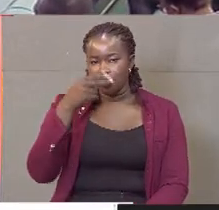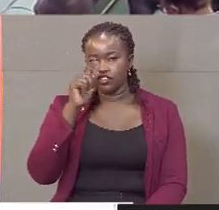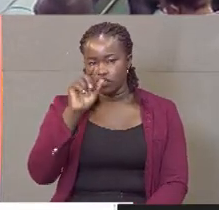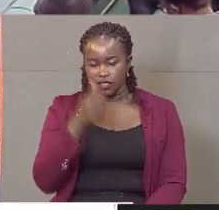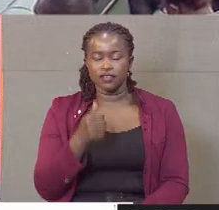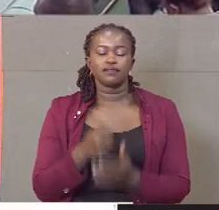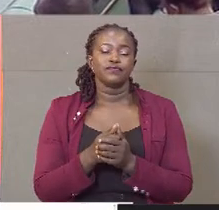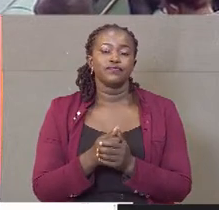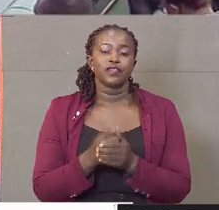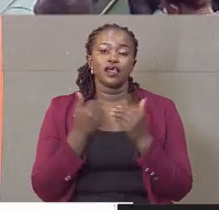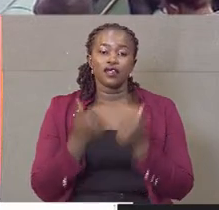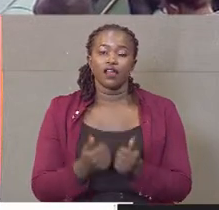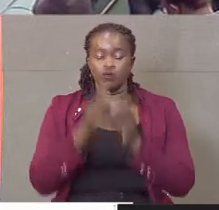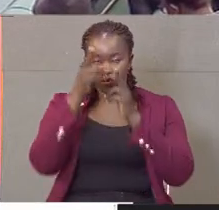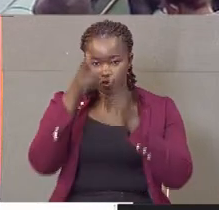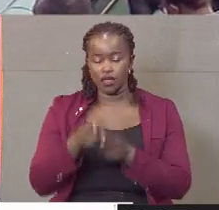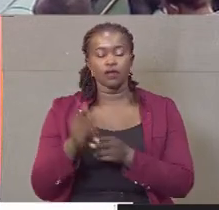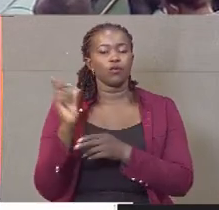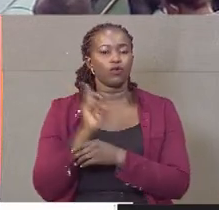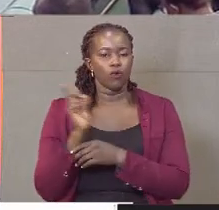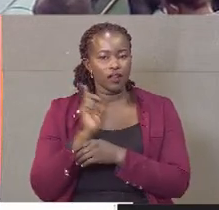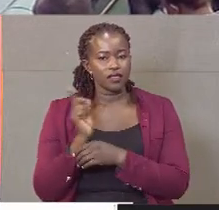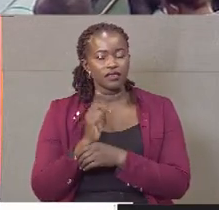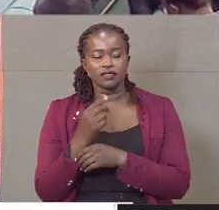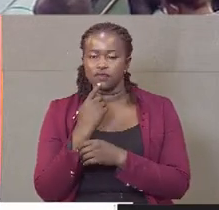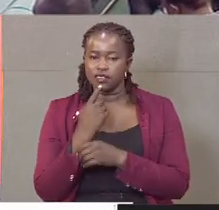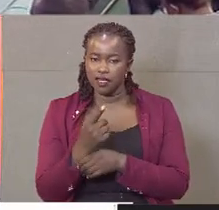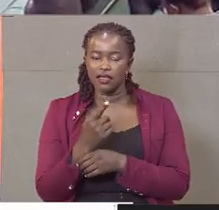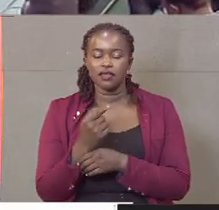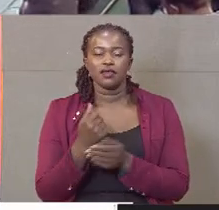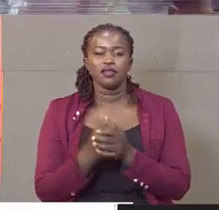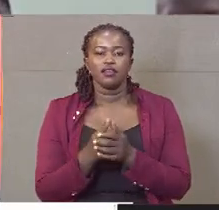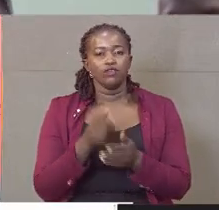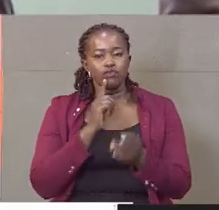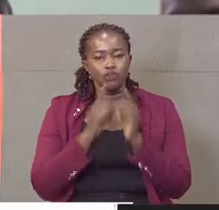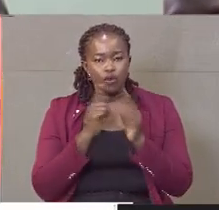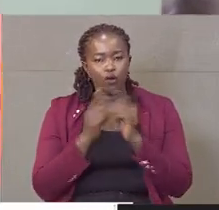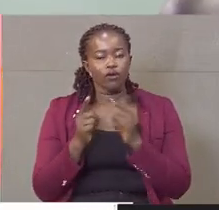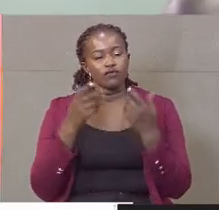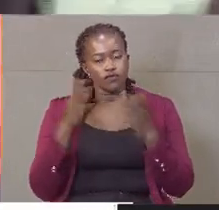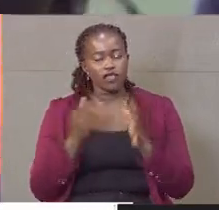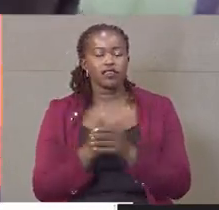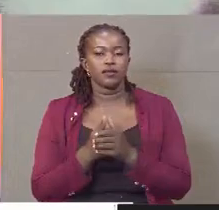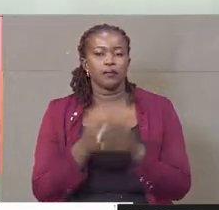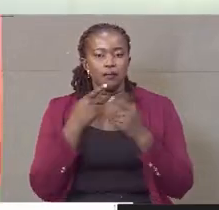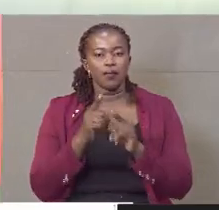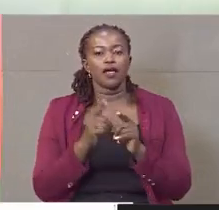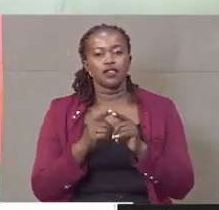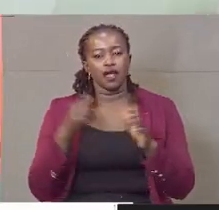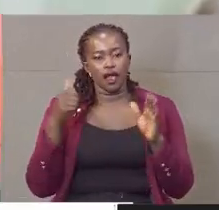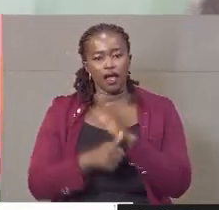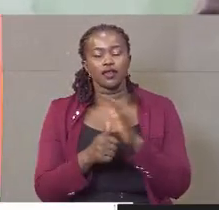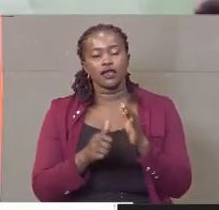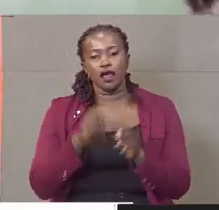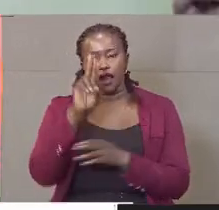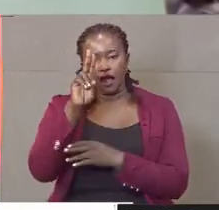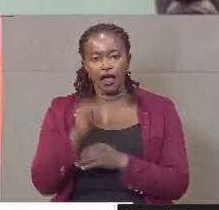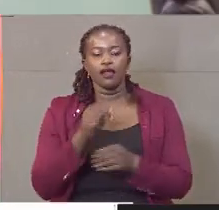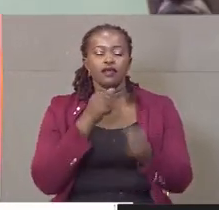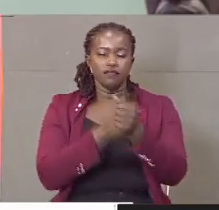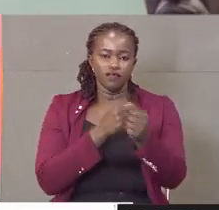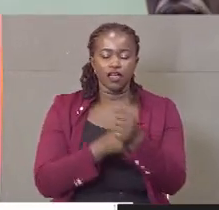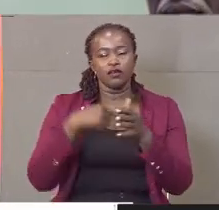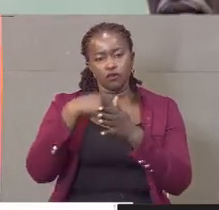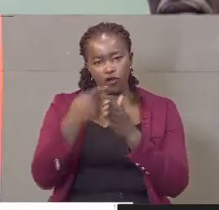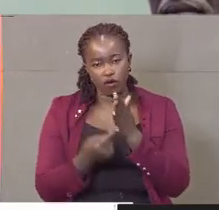honorable colleagues were like, it was talked about, but it is an unfunded priority. And yet